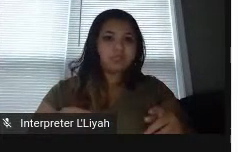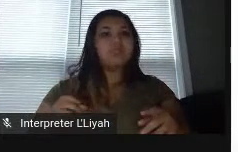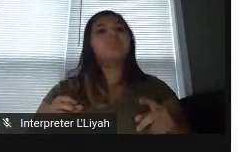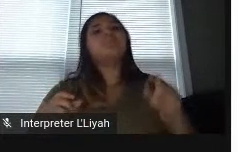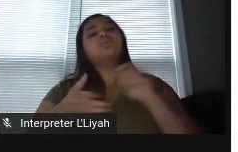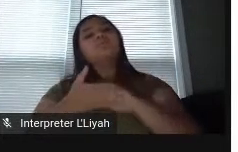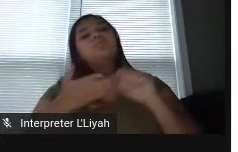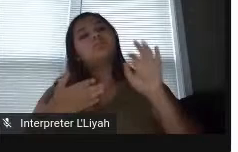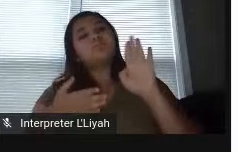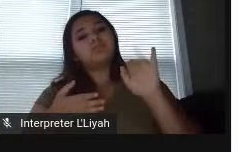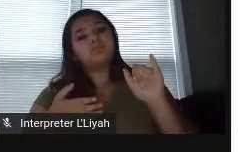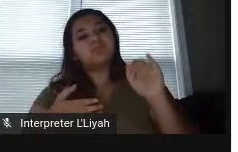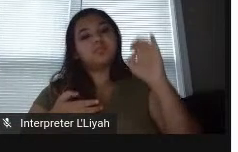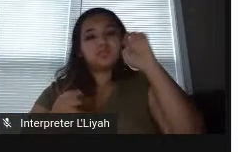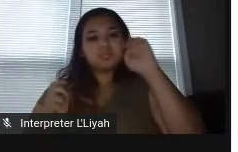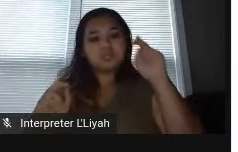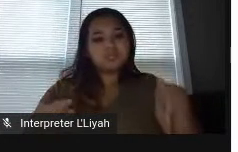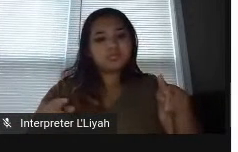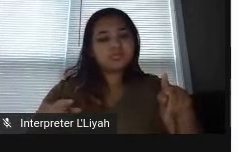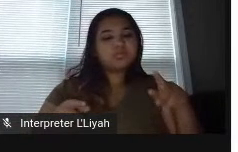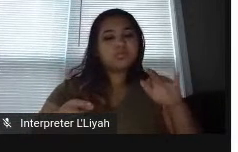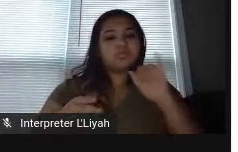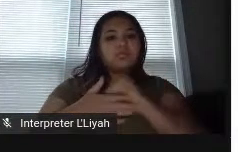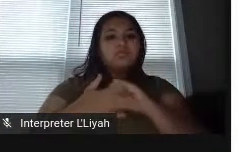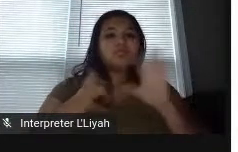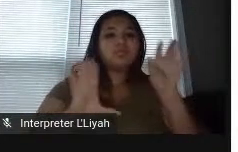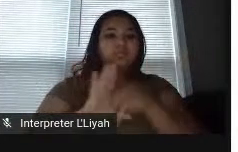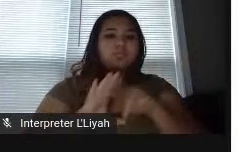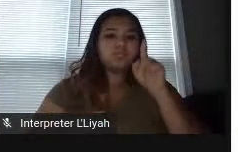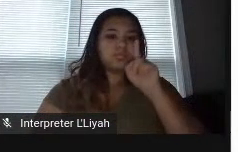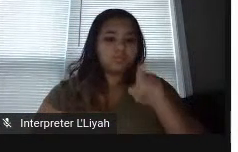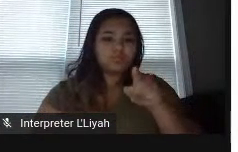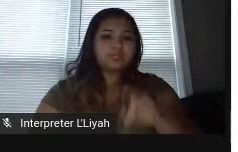it is written by the IEP. That includes you.